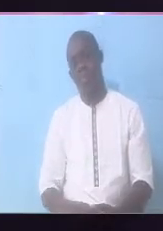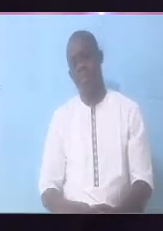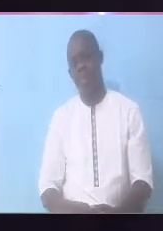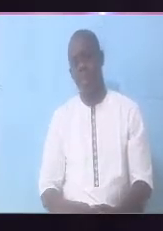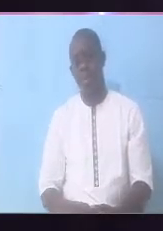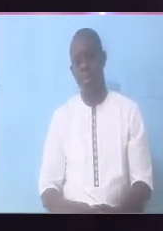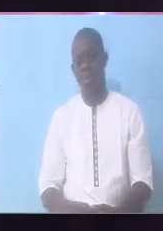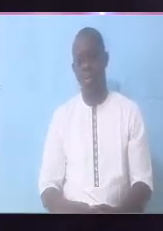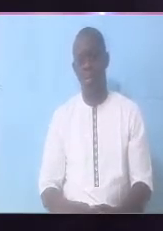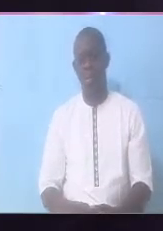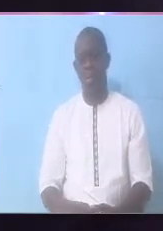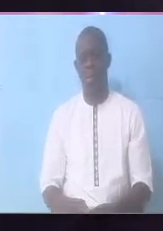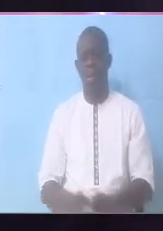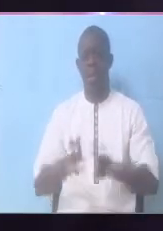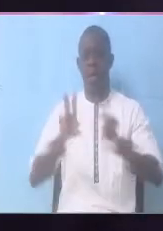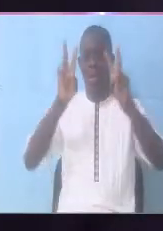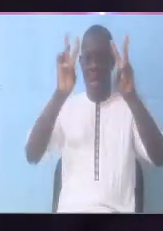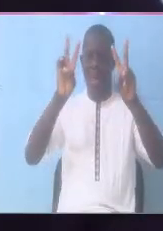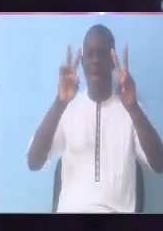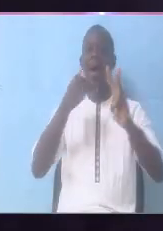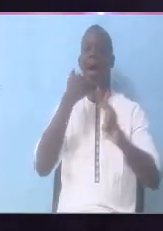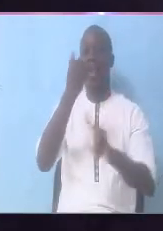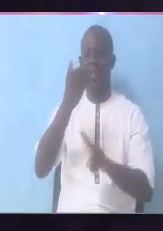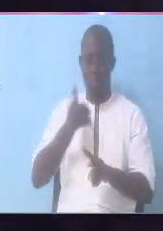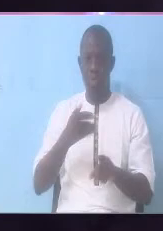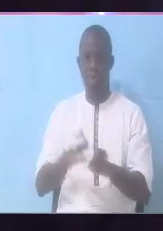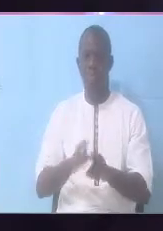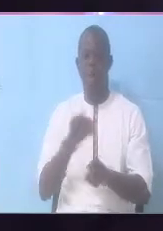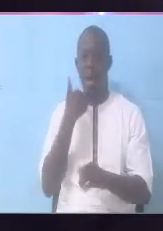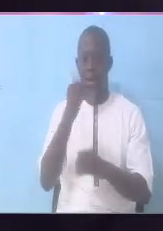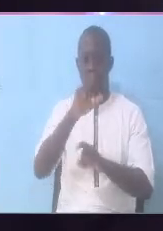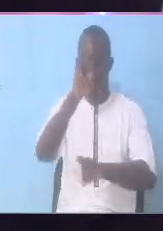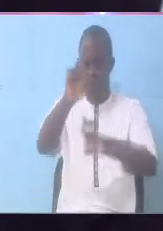Jammeh asked for them to be interviewed.